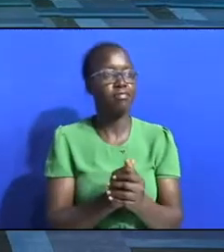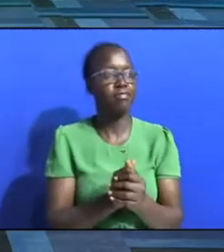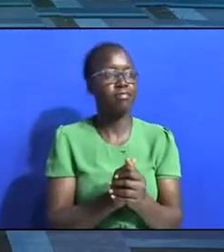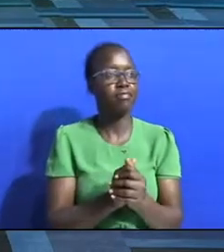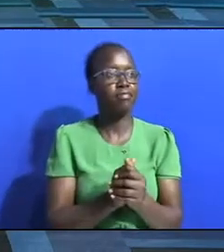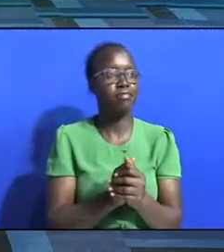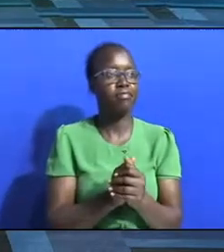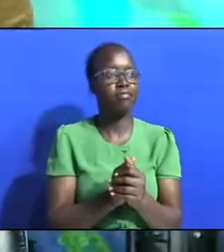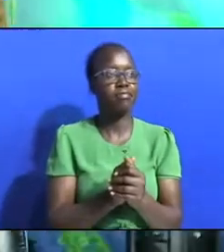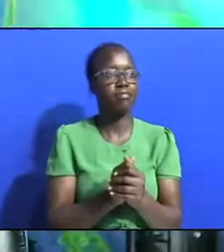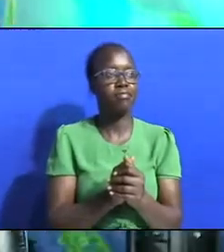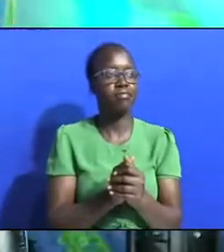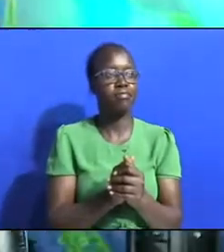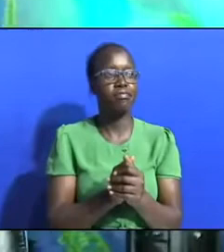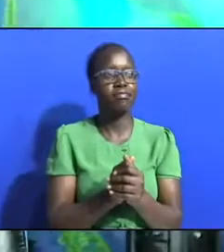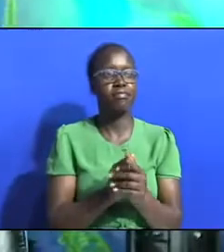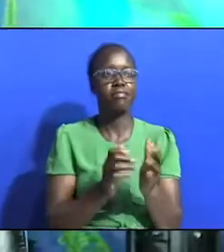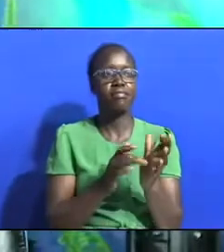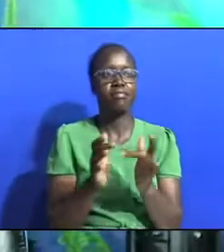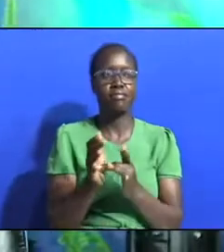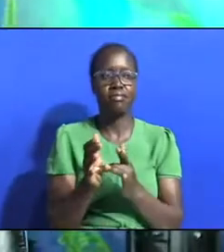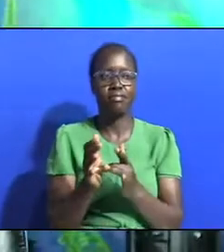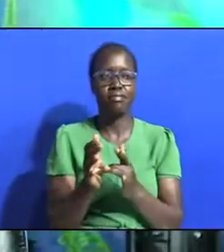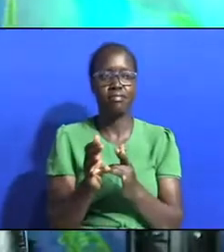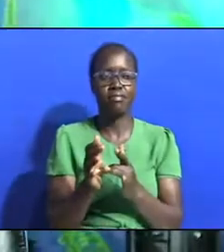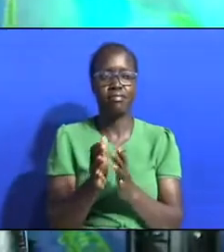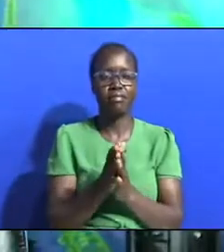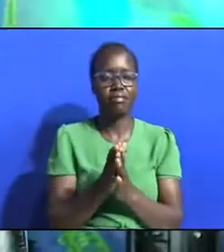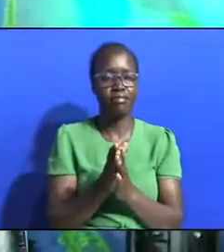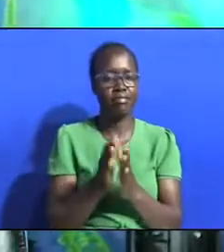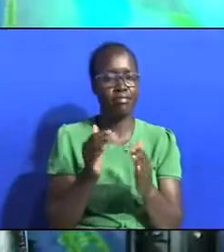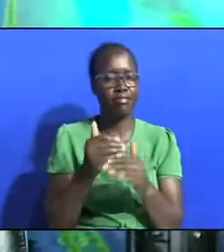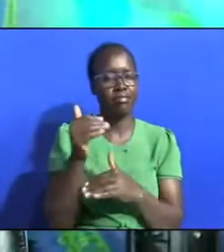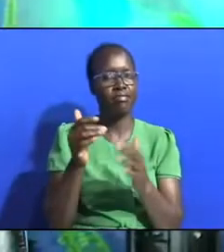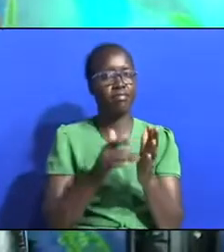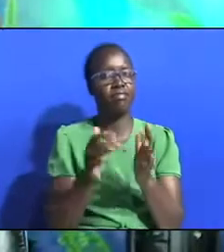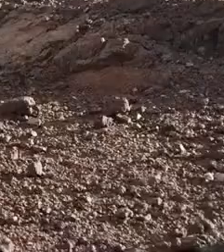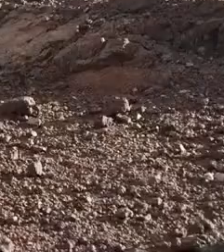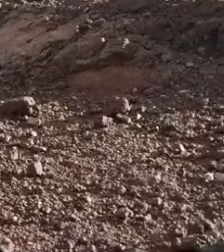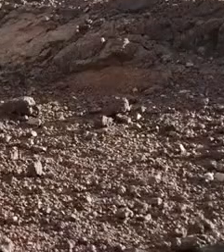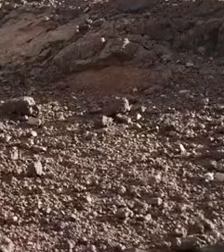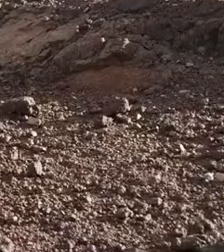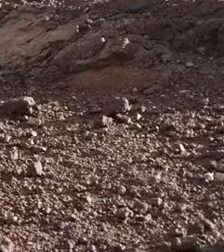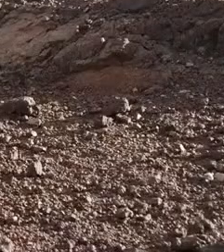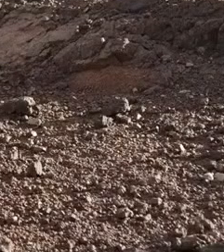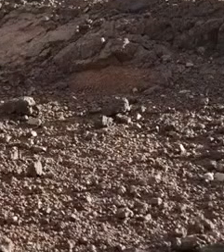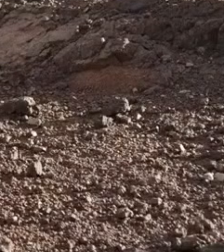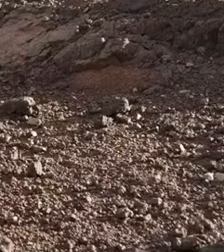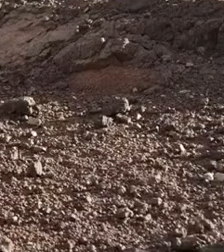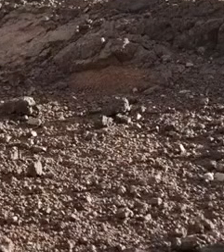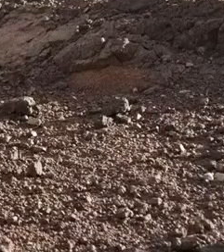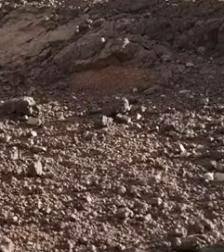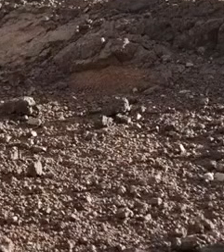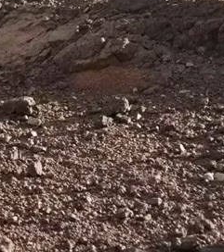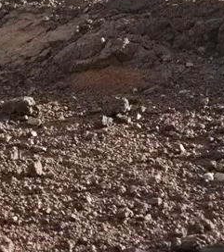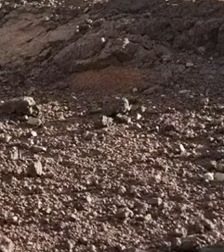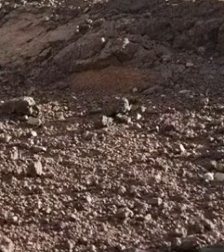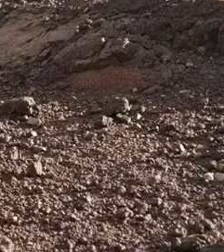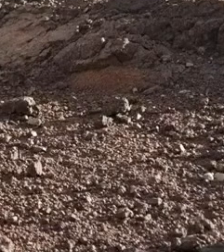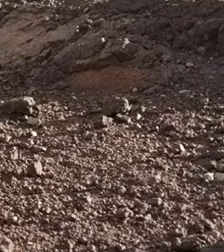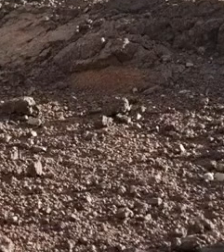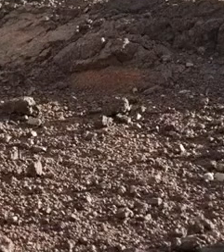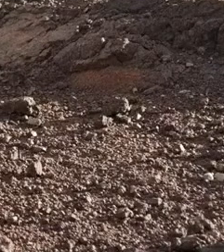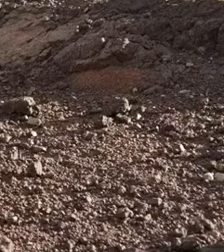other person is Jesus. After Jesus was baptized, the Holy Spirit led